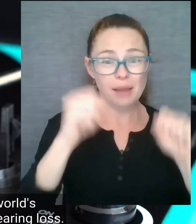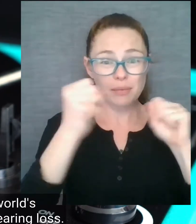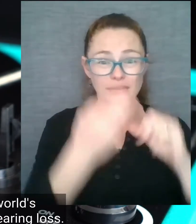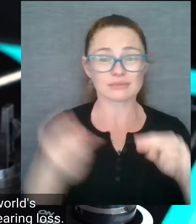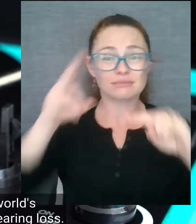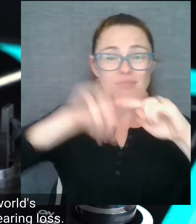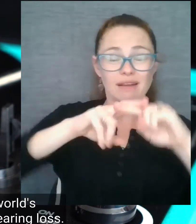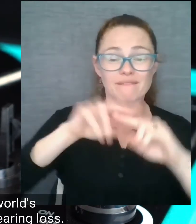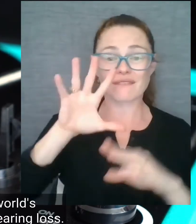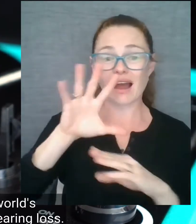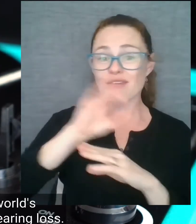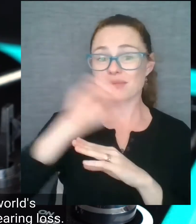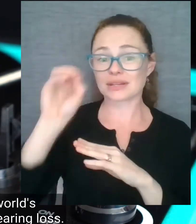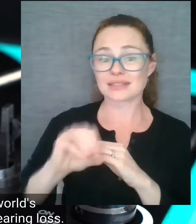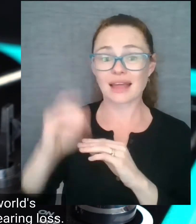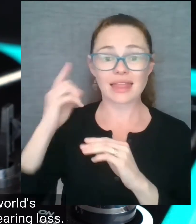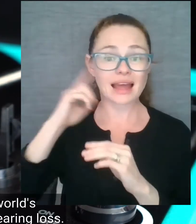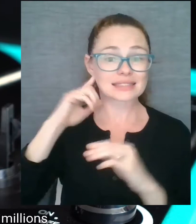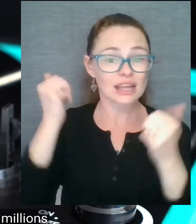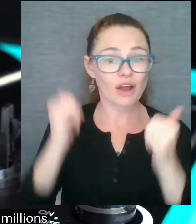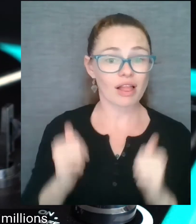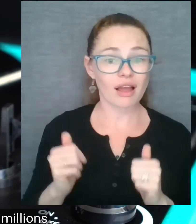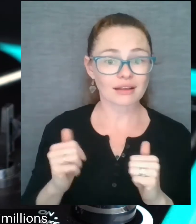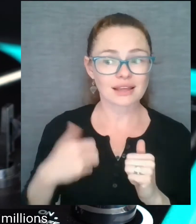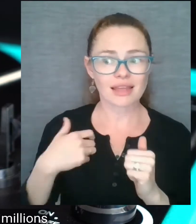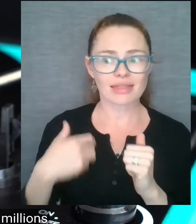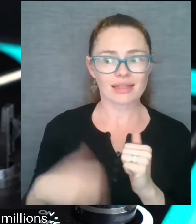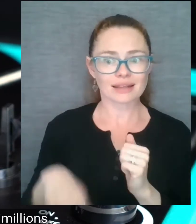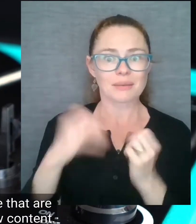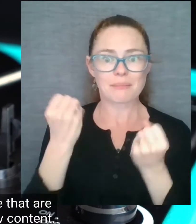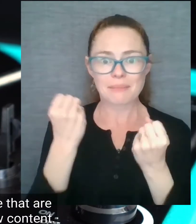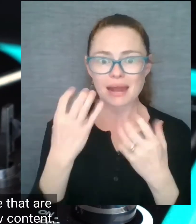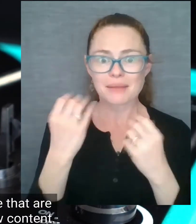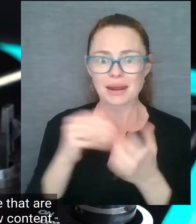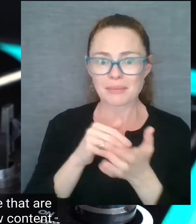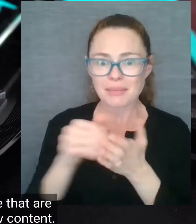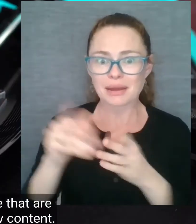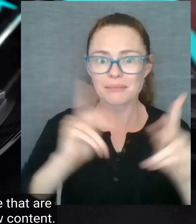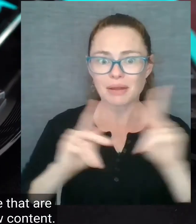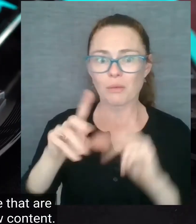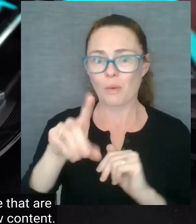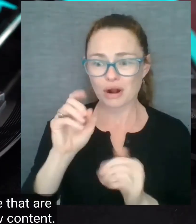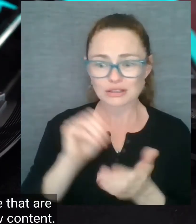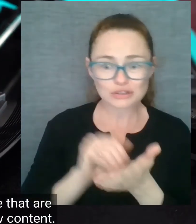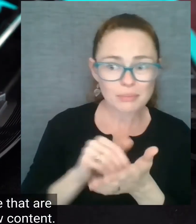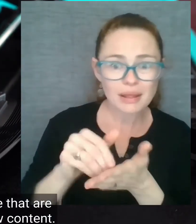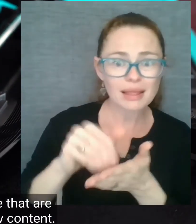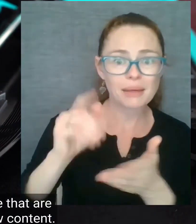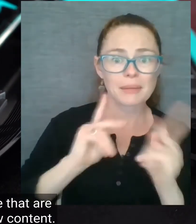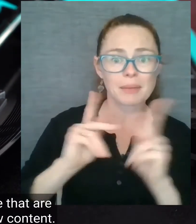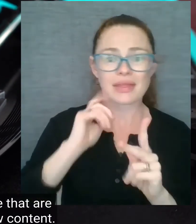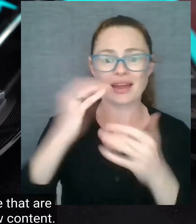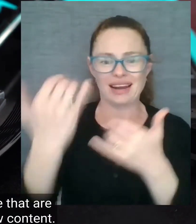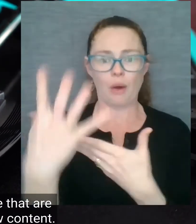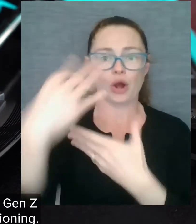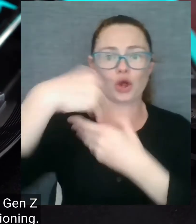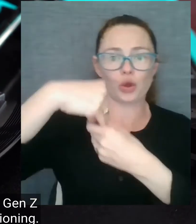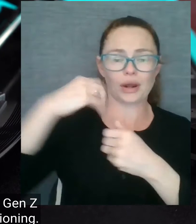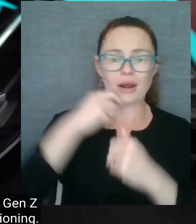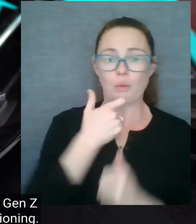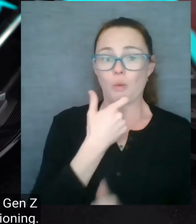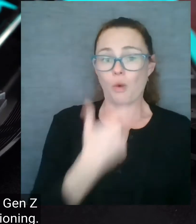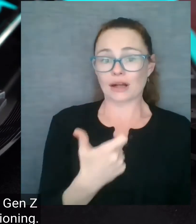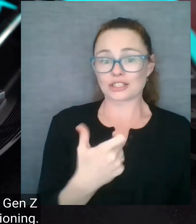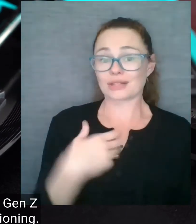world's population that has hearing loss. That's hundreds of millions of people worldwide that are now included to view content.